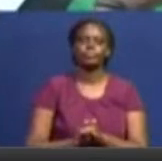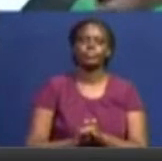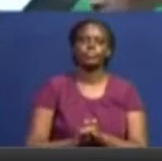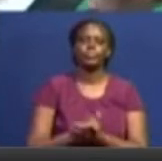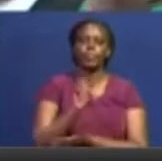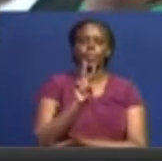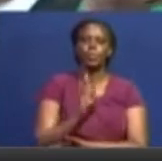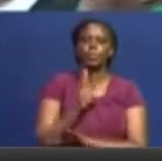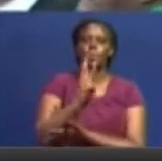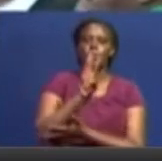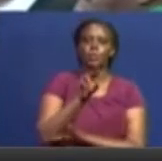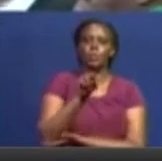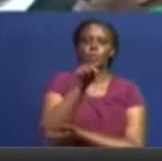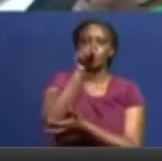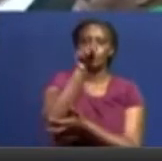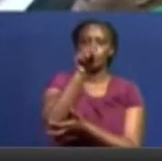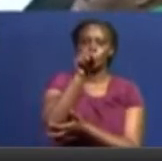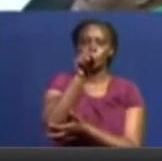Wajir North